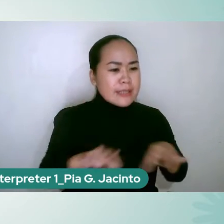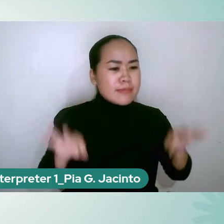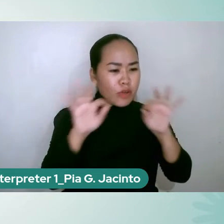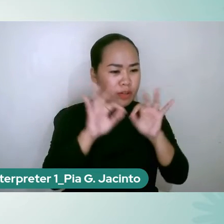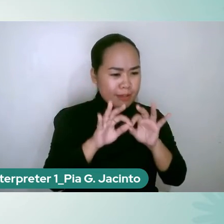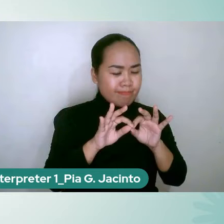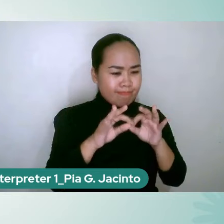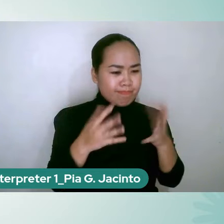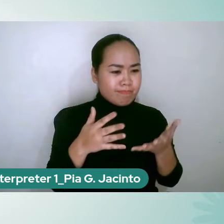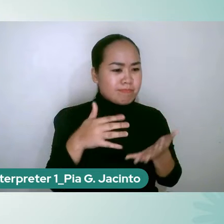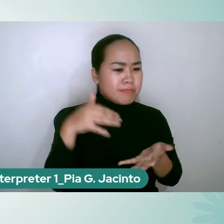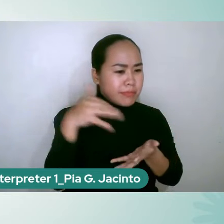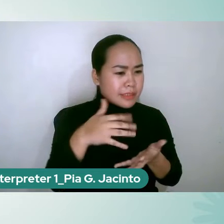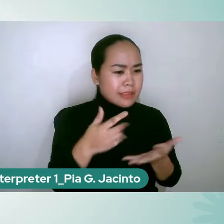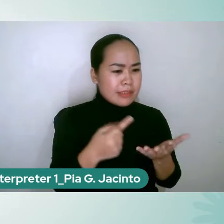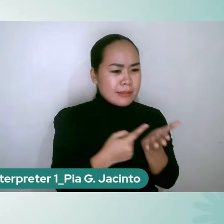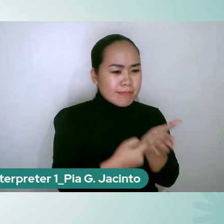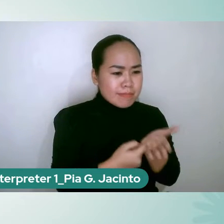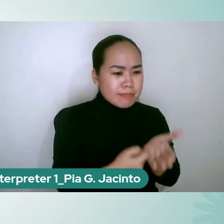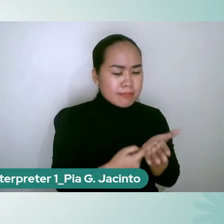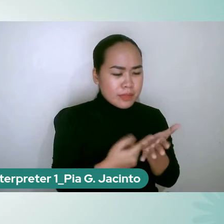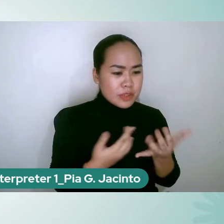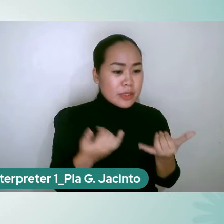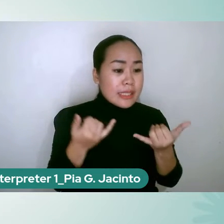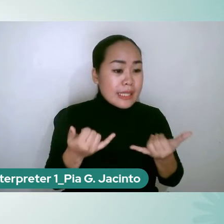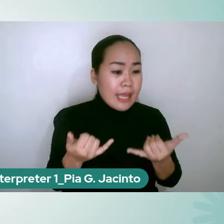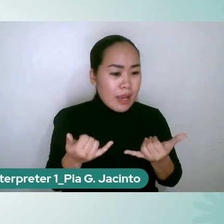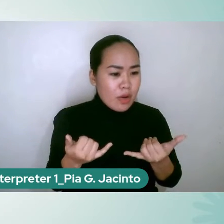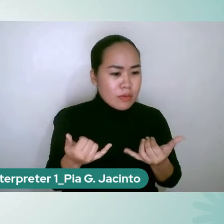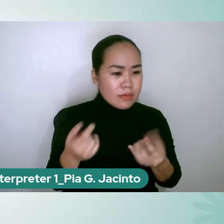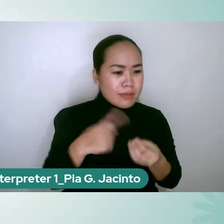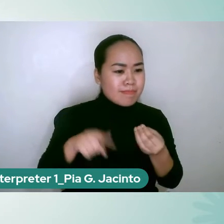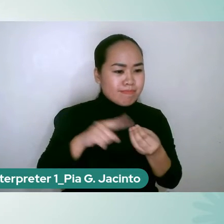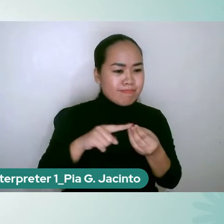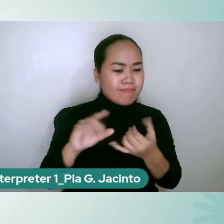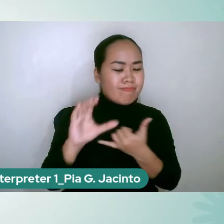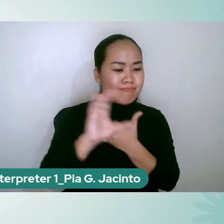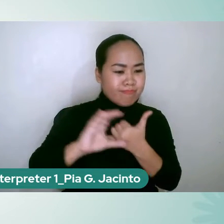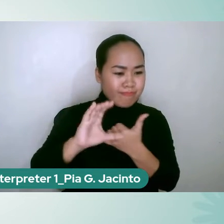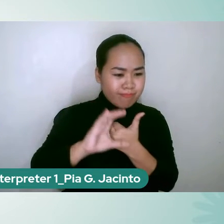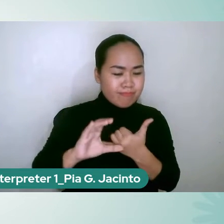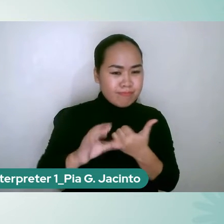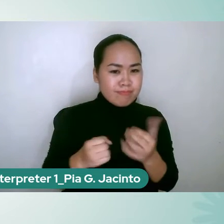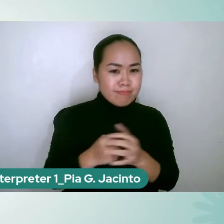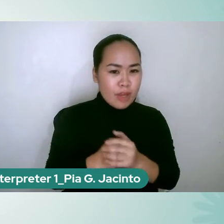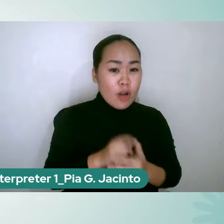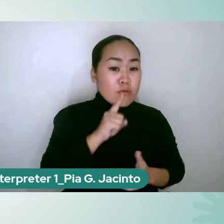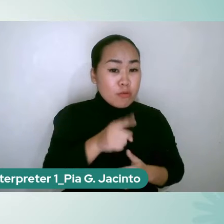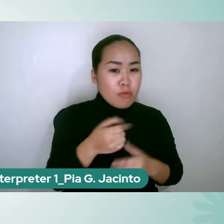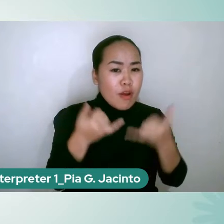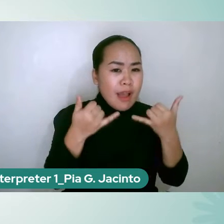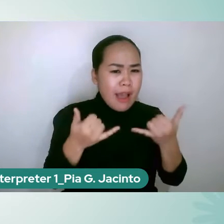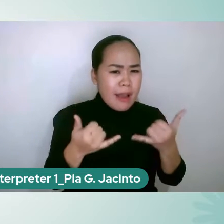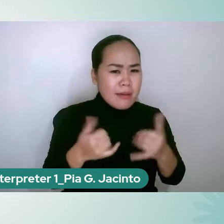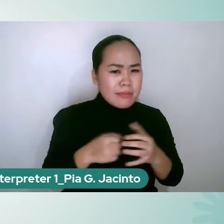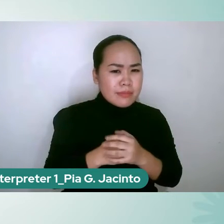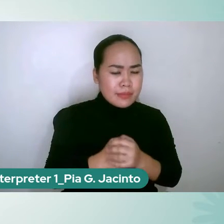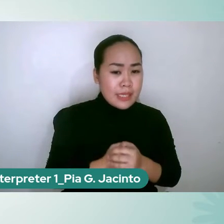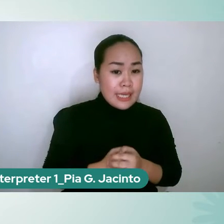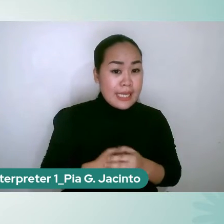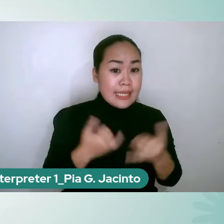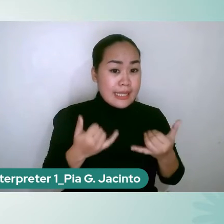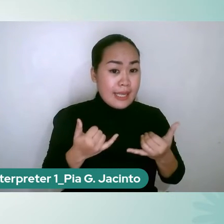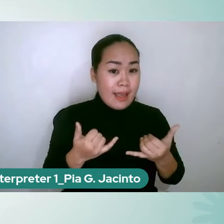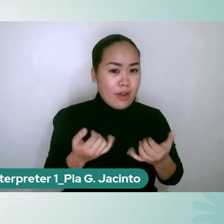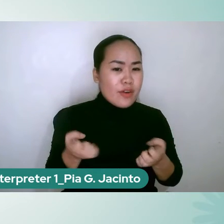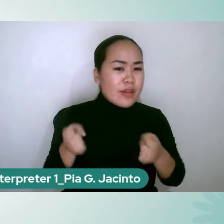We are so glad to have you here today for this insightful two-day webinar. We assure you this event will greatly contribute to